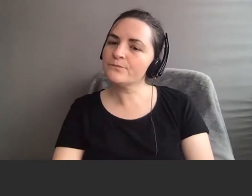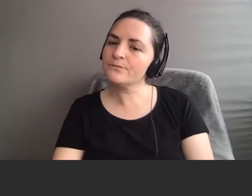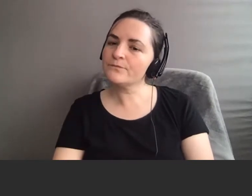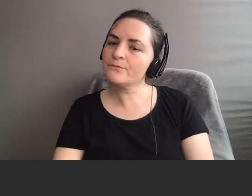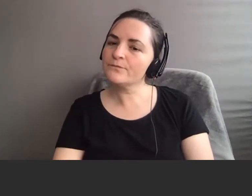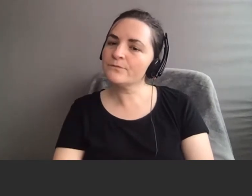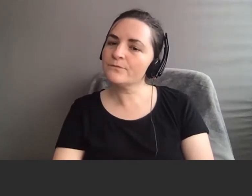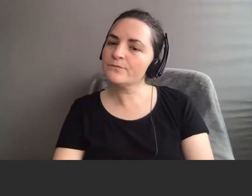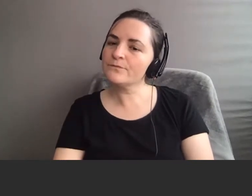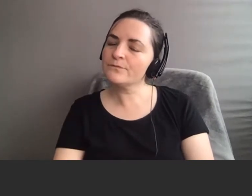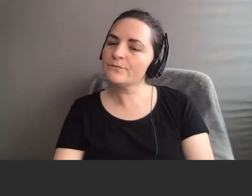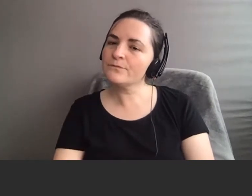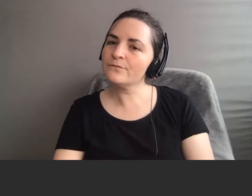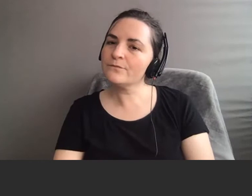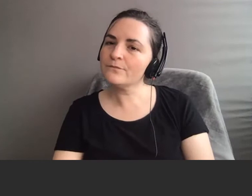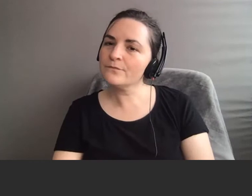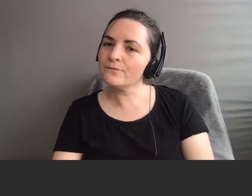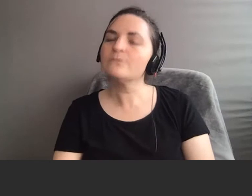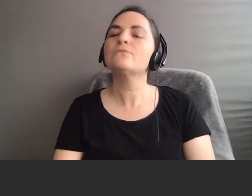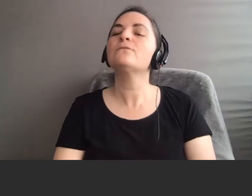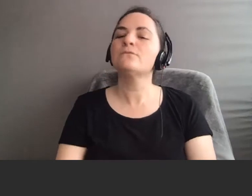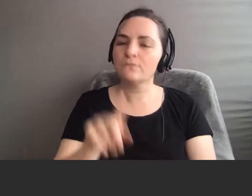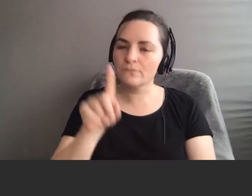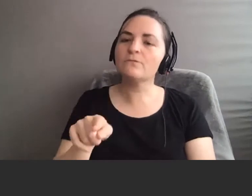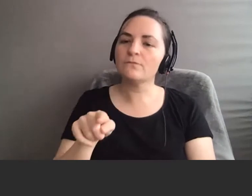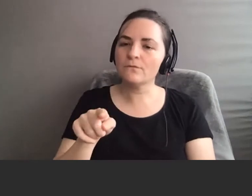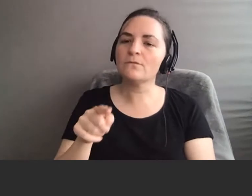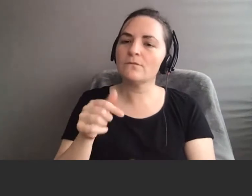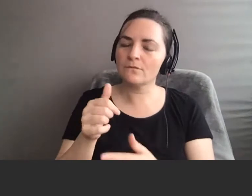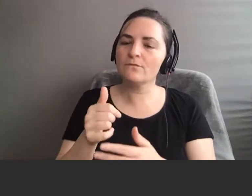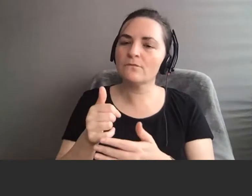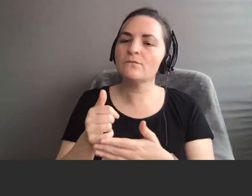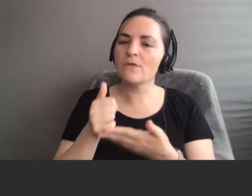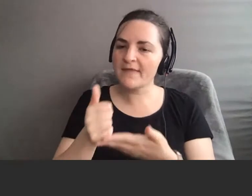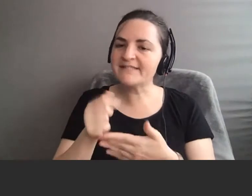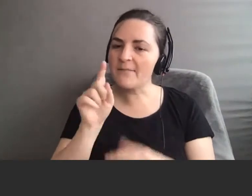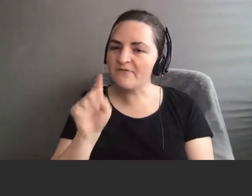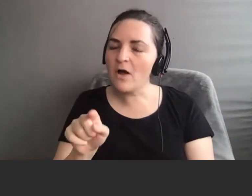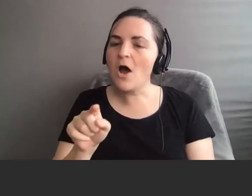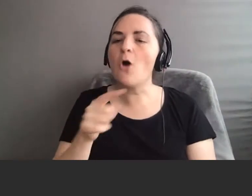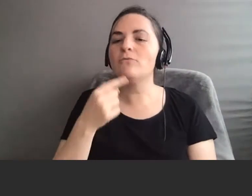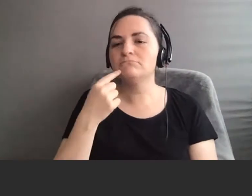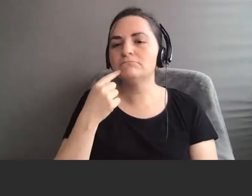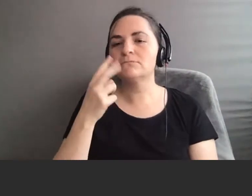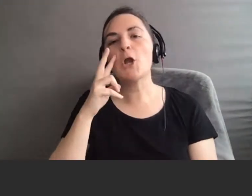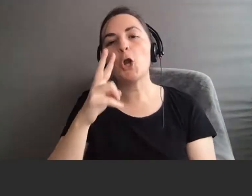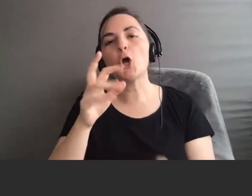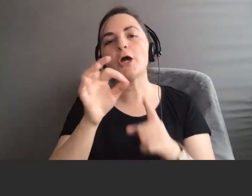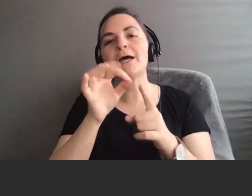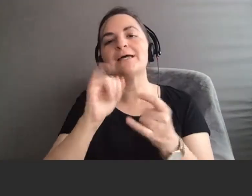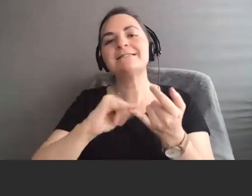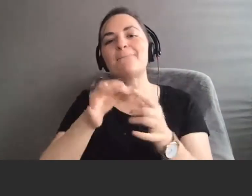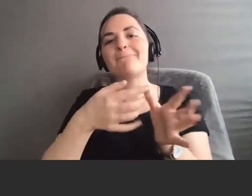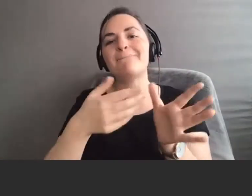Yeah, thanks, Danielle. That's really helpful. Gelly, look in your spam emails. Danielle's just found